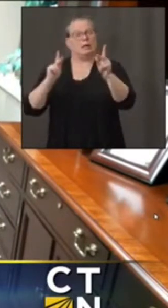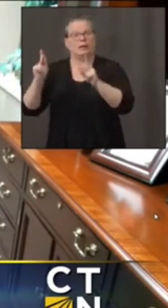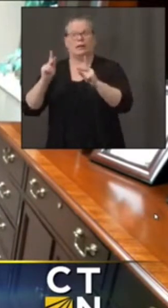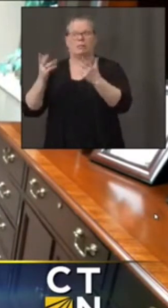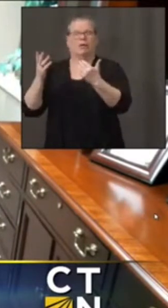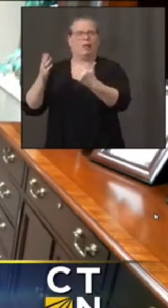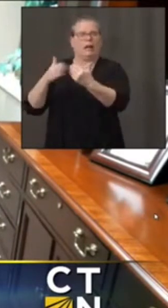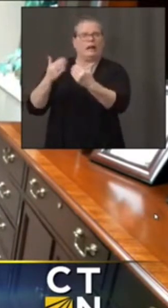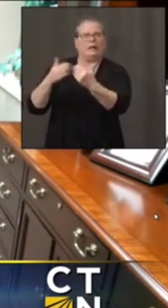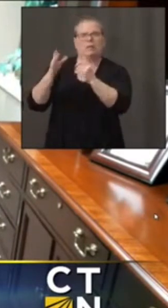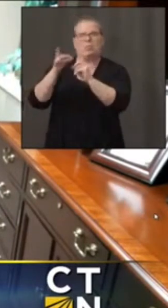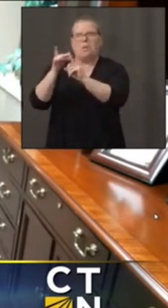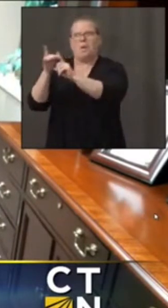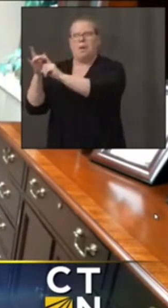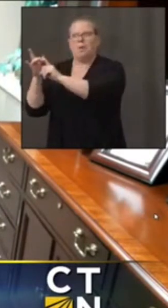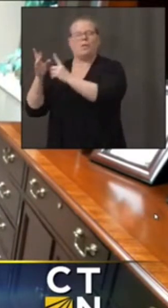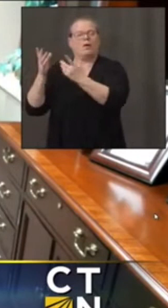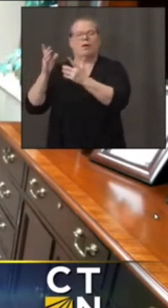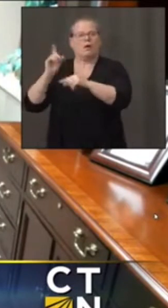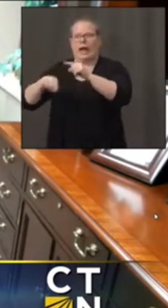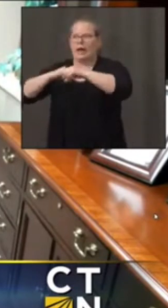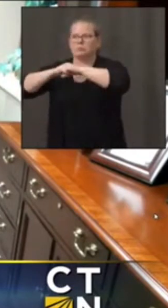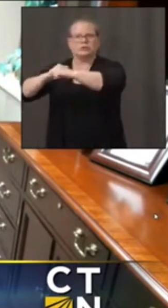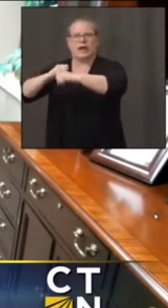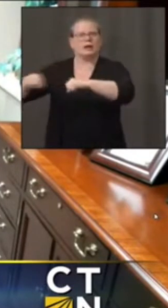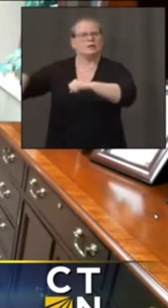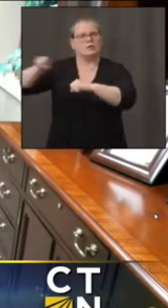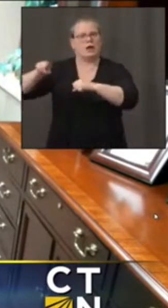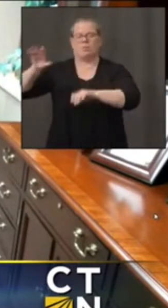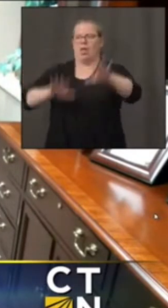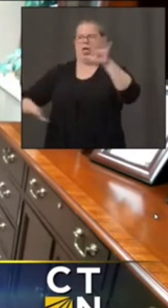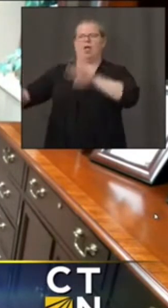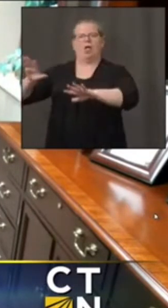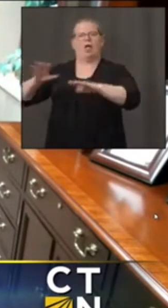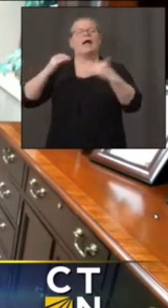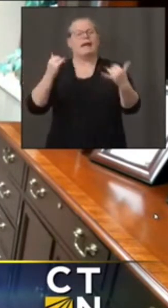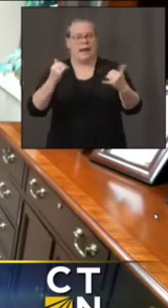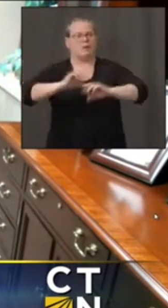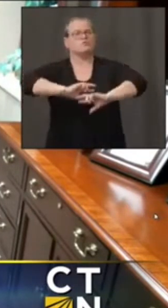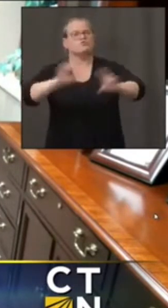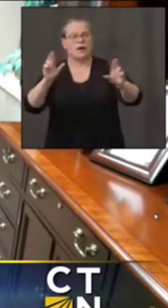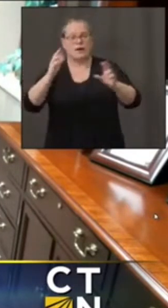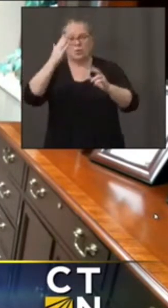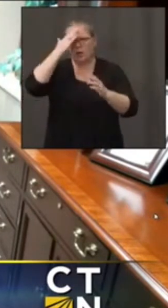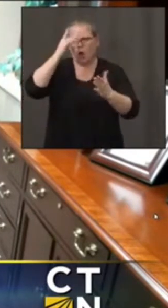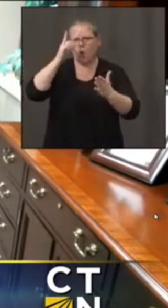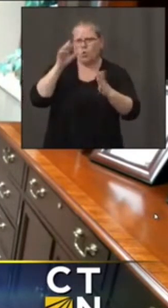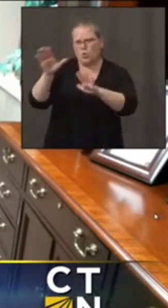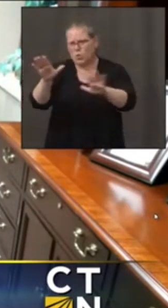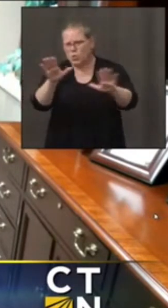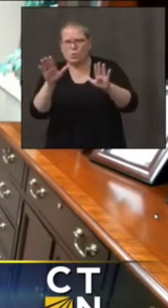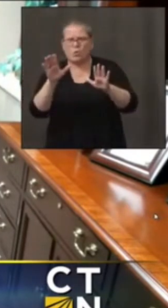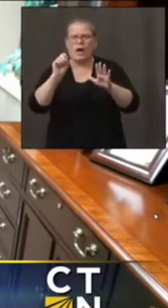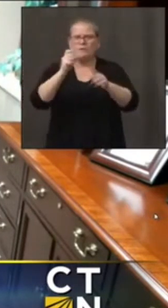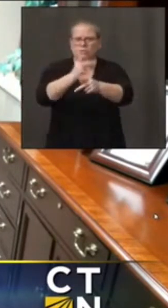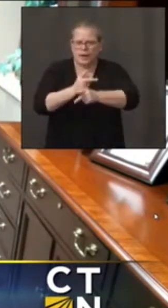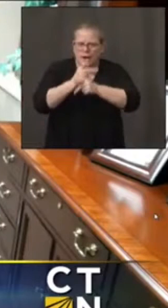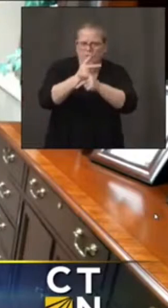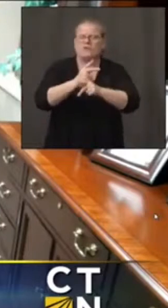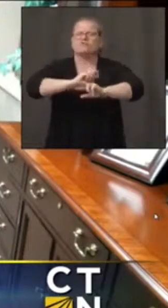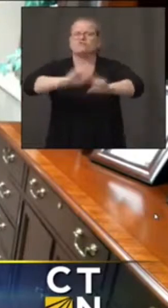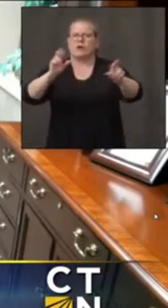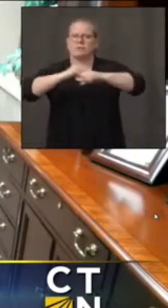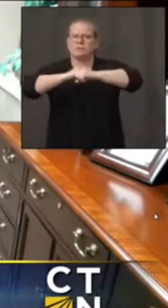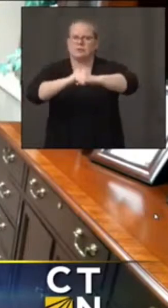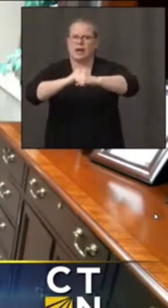active testing surveillance in place to look at those who either live in or work in nursing homes, assisted living